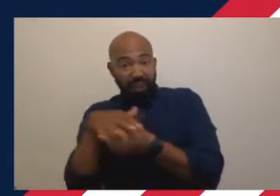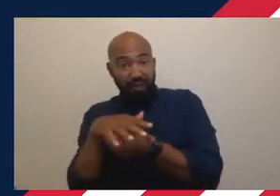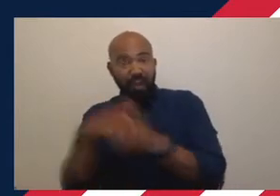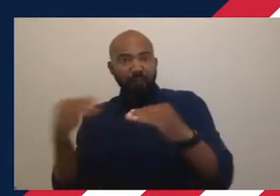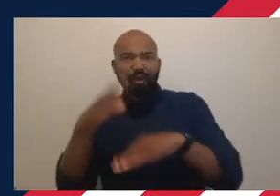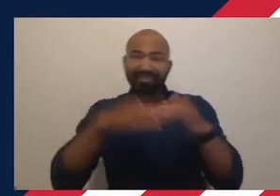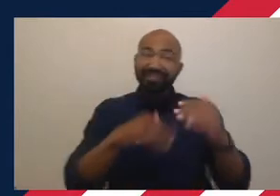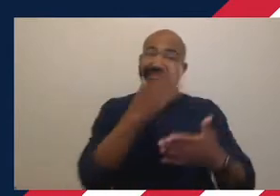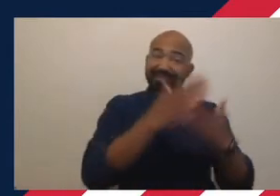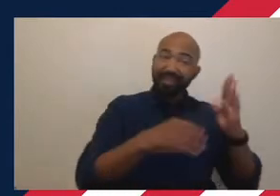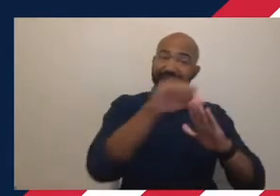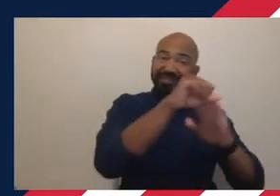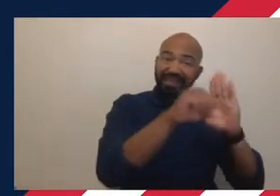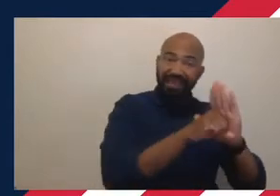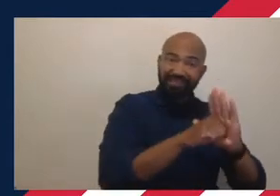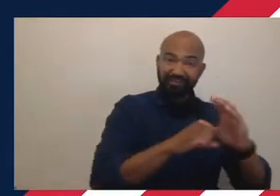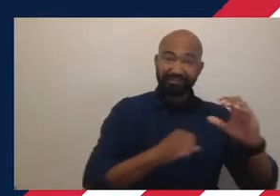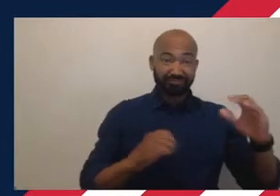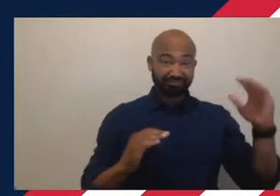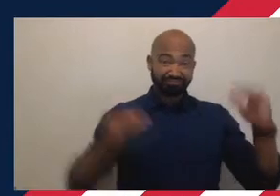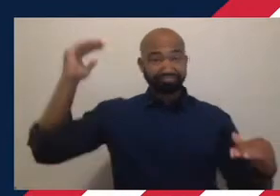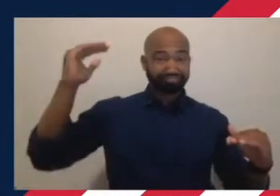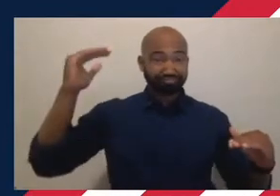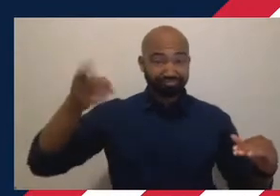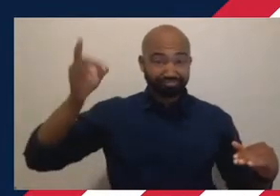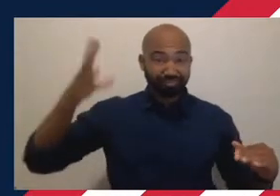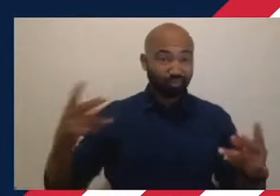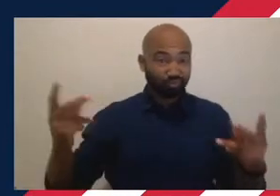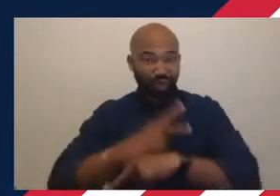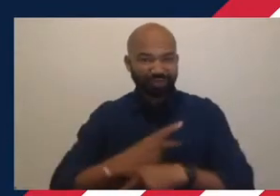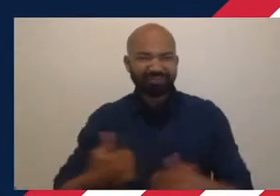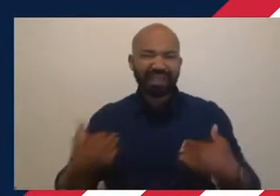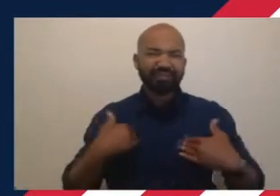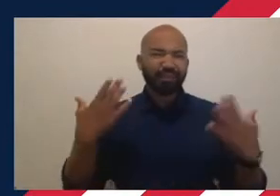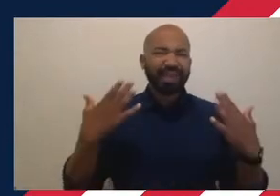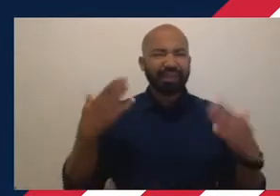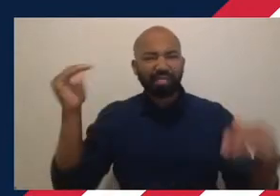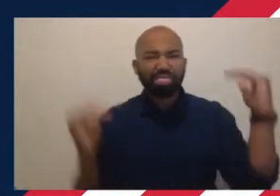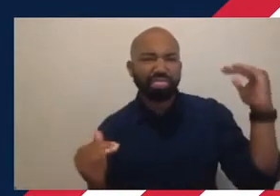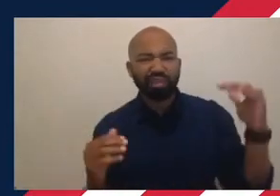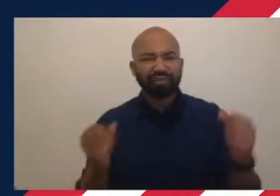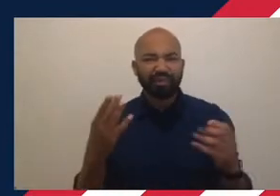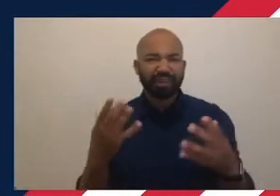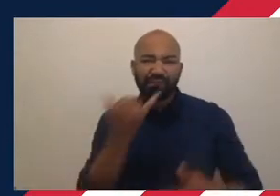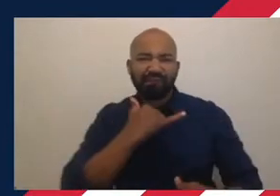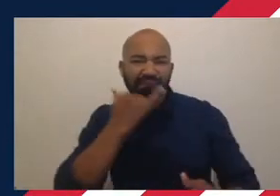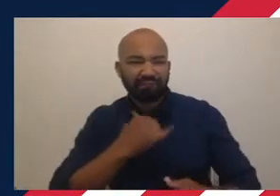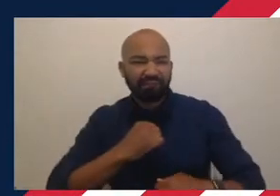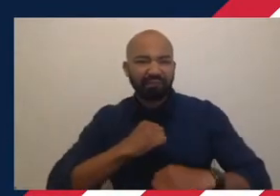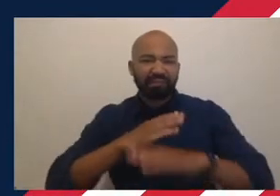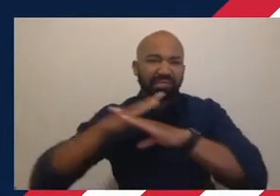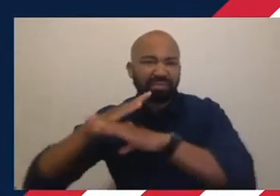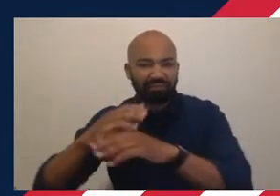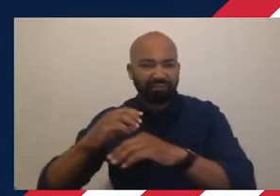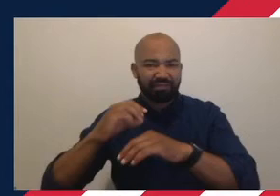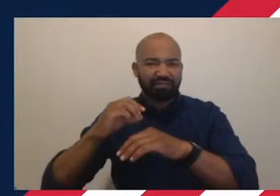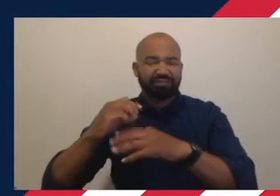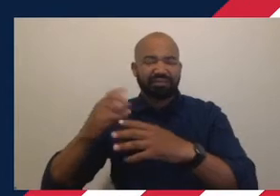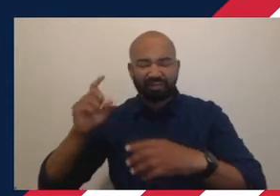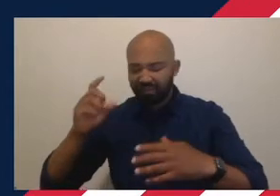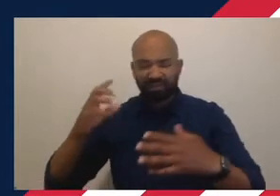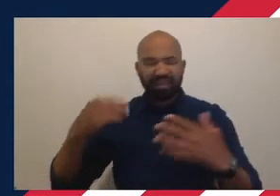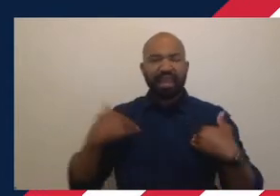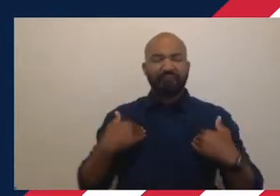a community rattled with so many toxic stresses, so many disparities, so many adversities that have these kind of graded and life course